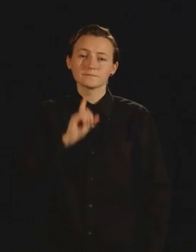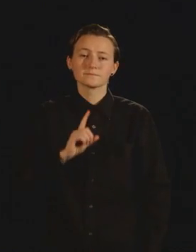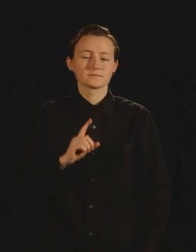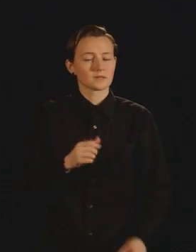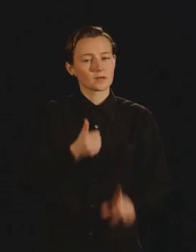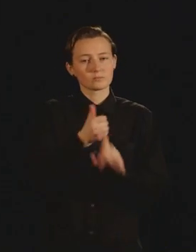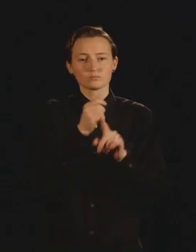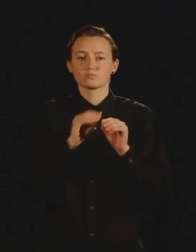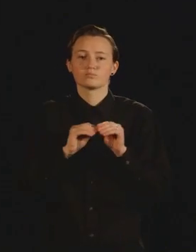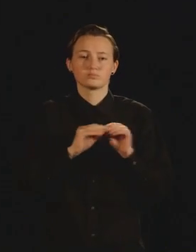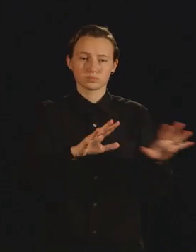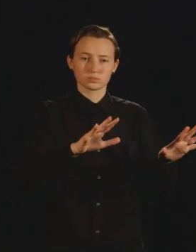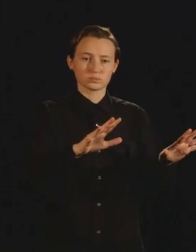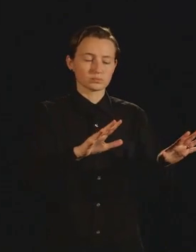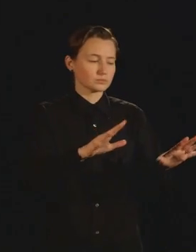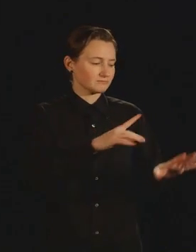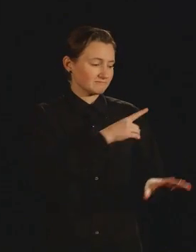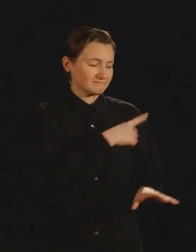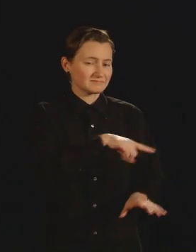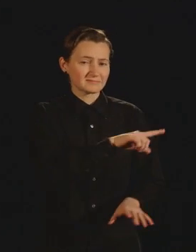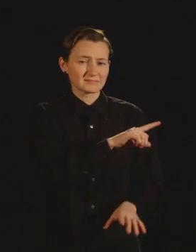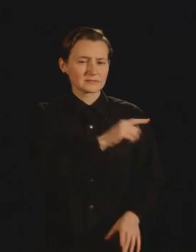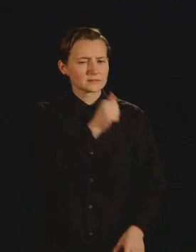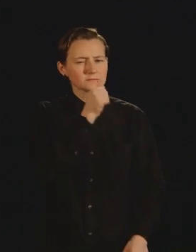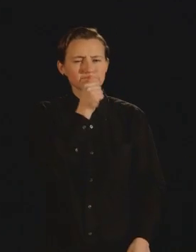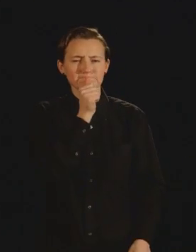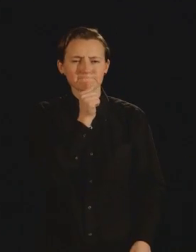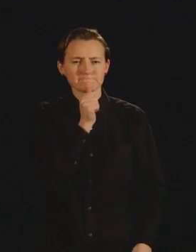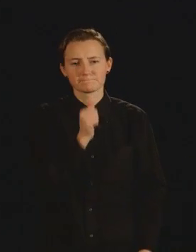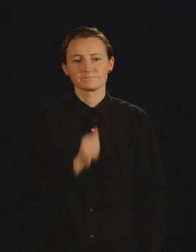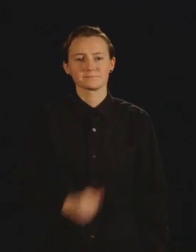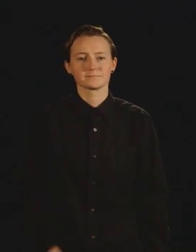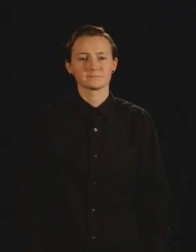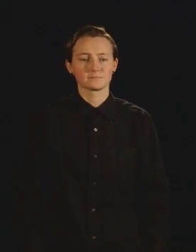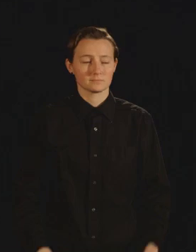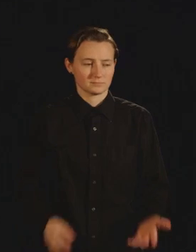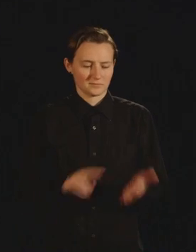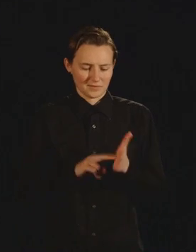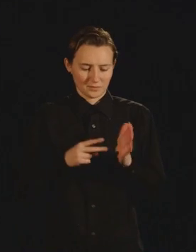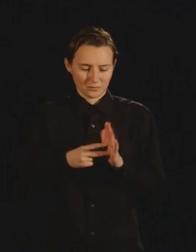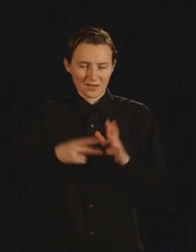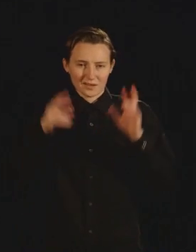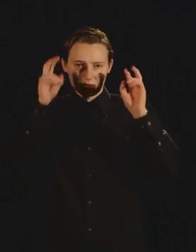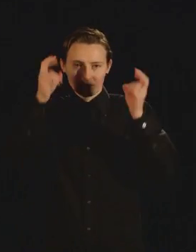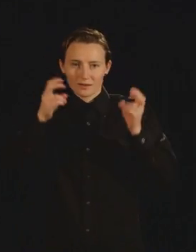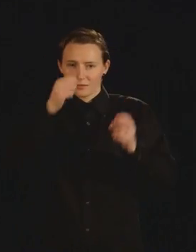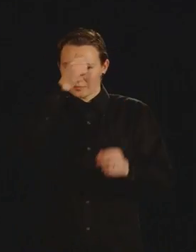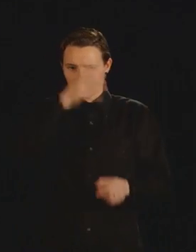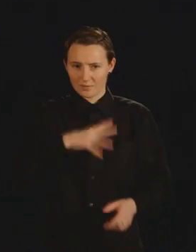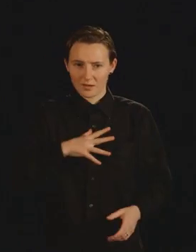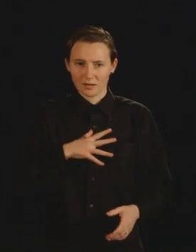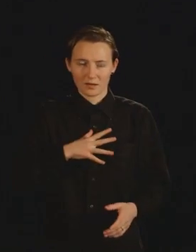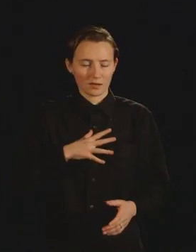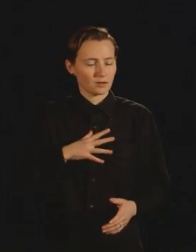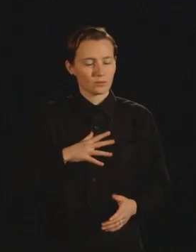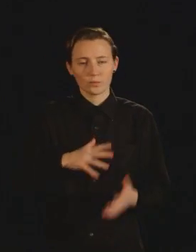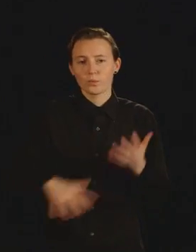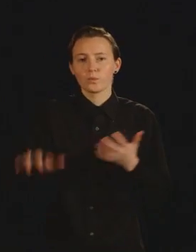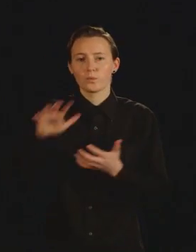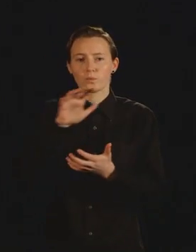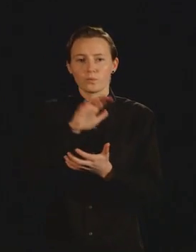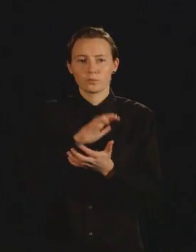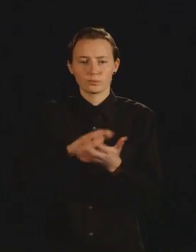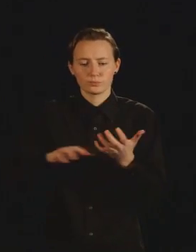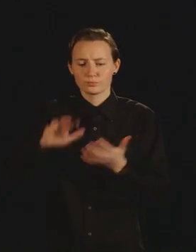an epidemic, and men suffer disproportionately from it. The notion of what it means to be a man today has become